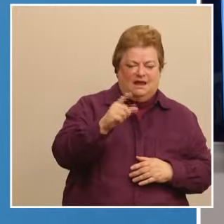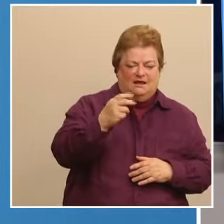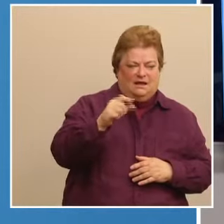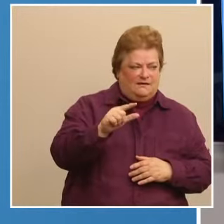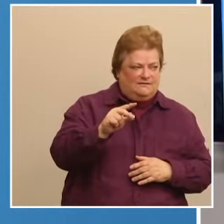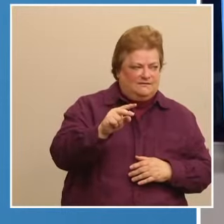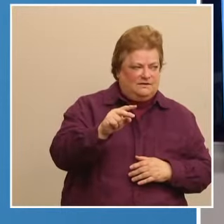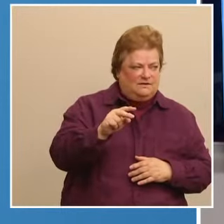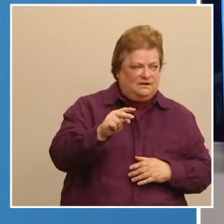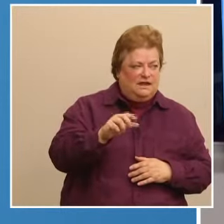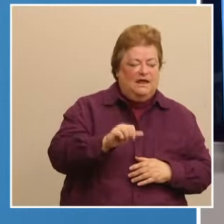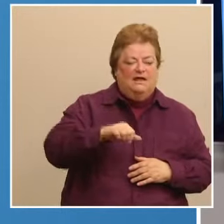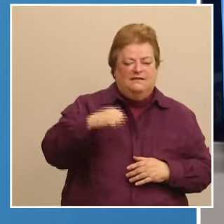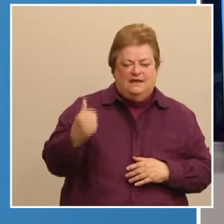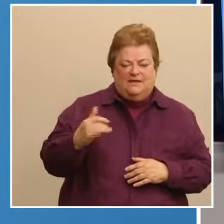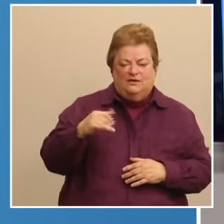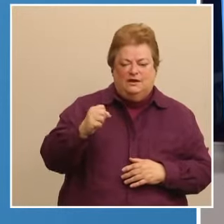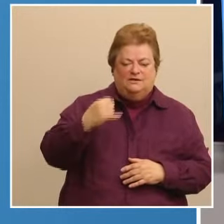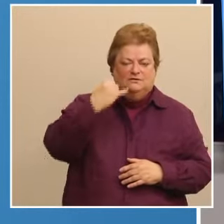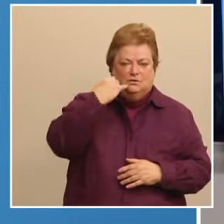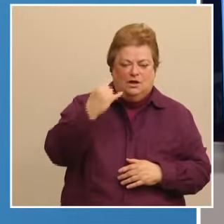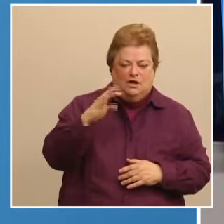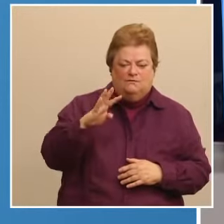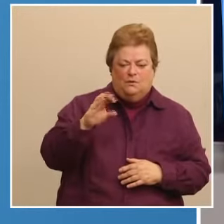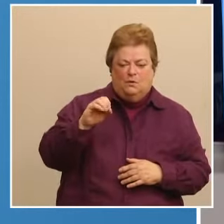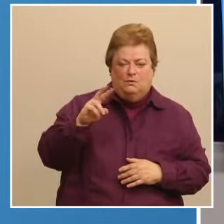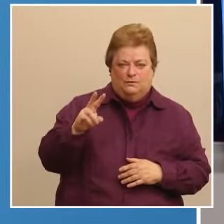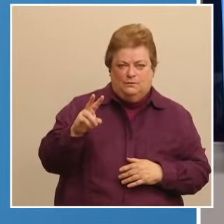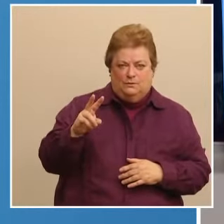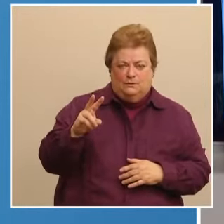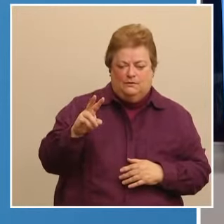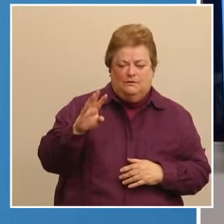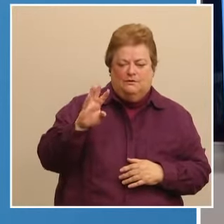aging.lincoln.ne.gov. And the other is by giving us a phone call at